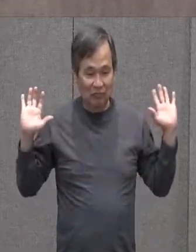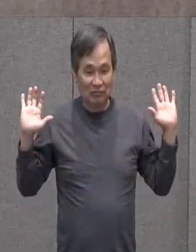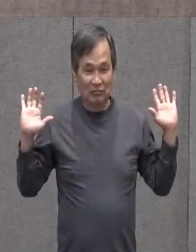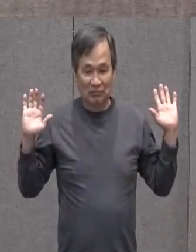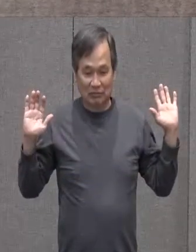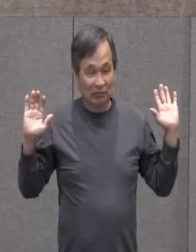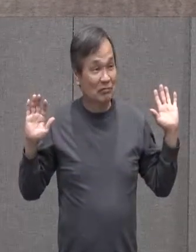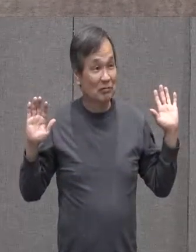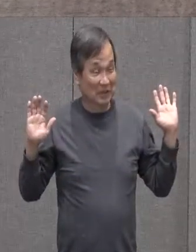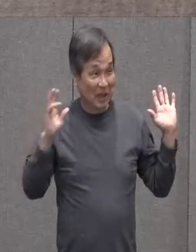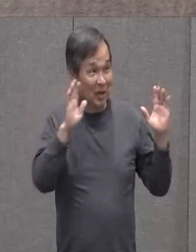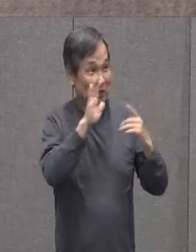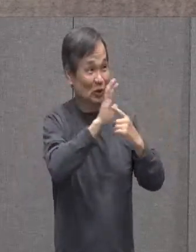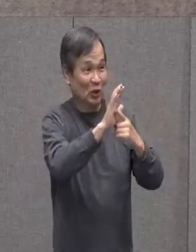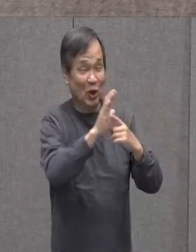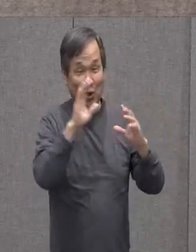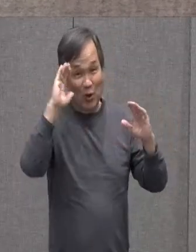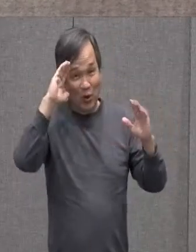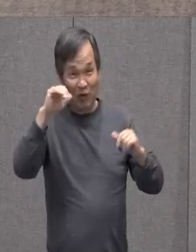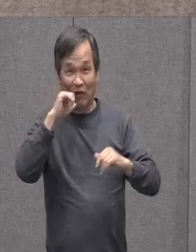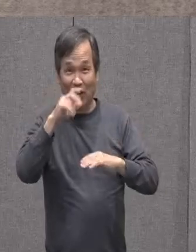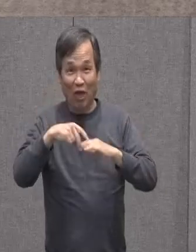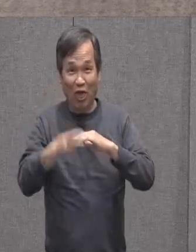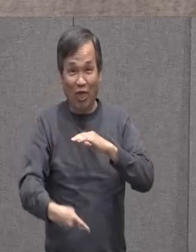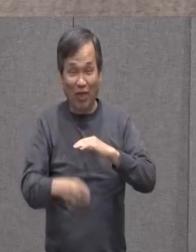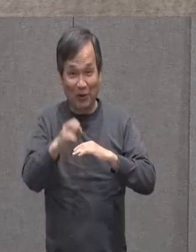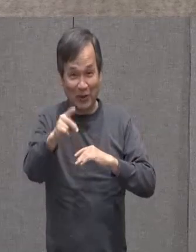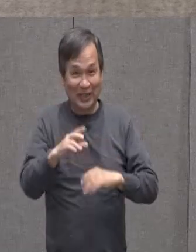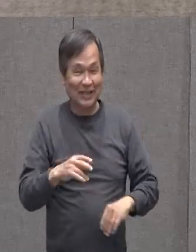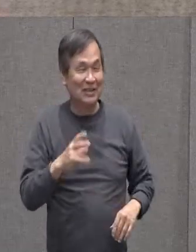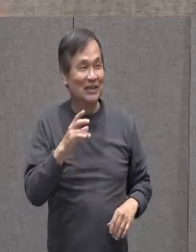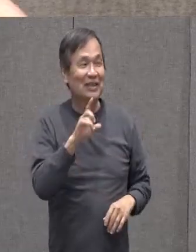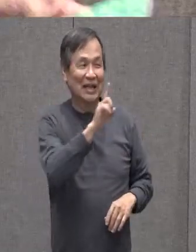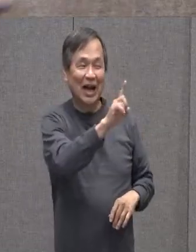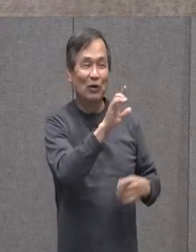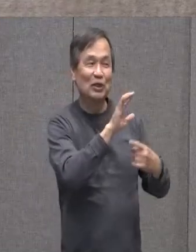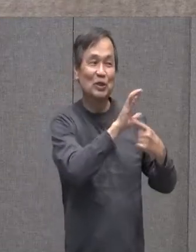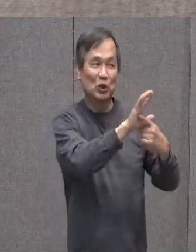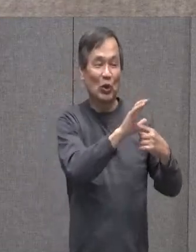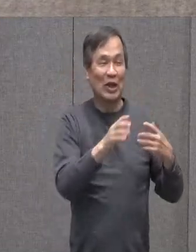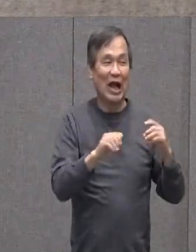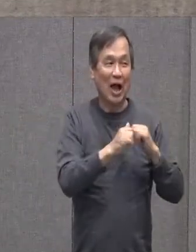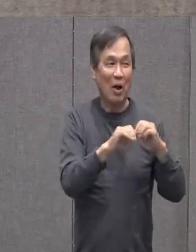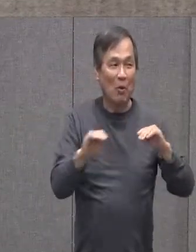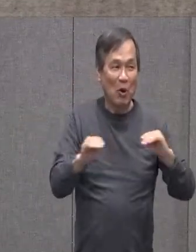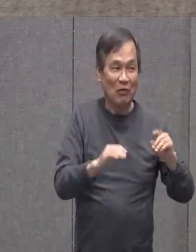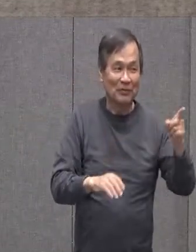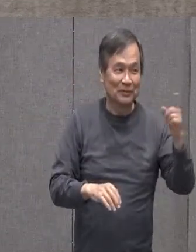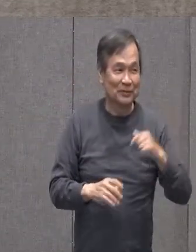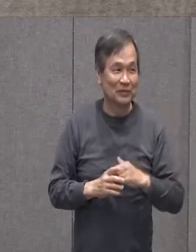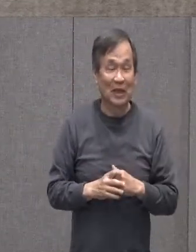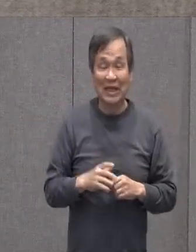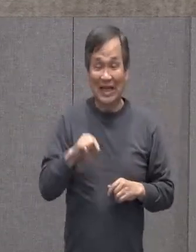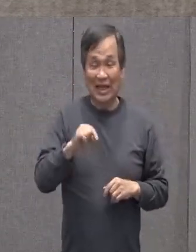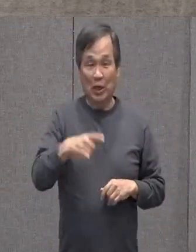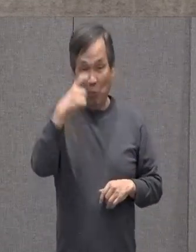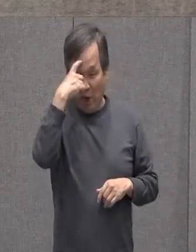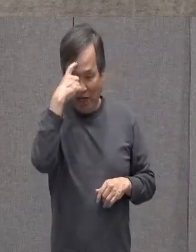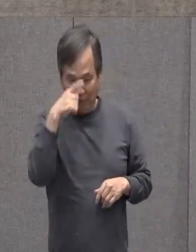make sure it doesn't fall off the table. Uh-oh. So let's see if I can get this robot to move here. So in the brain